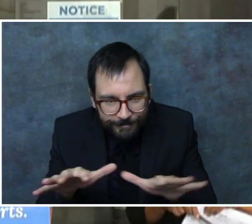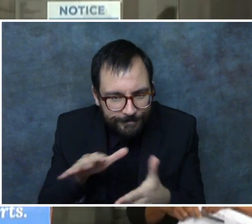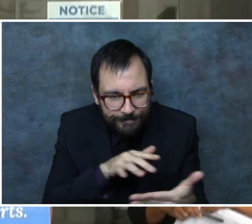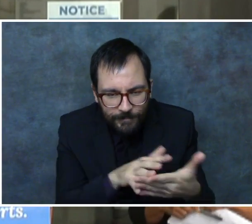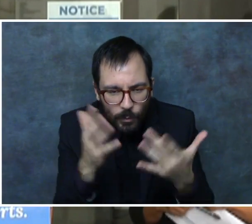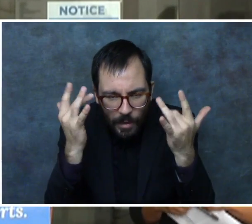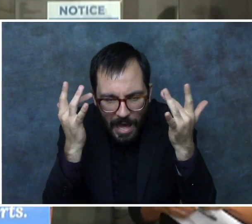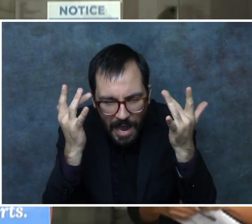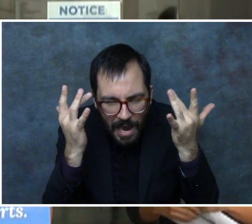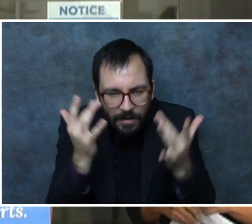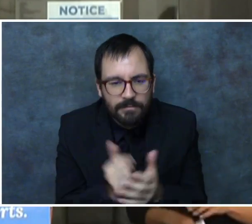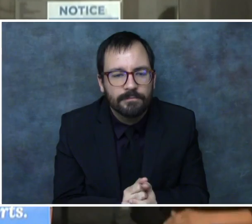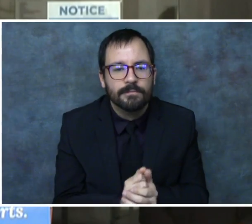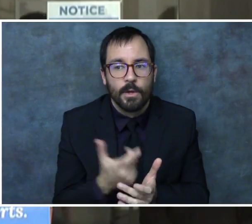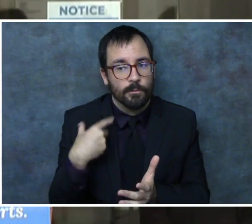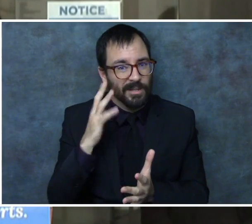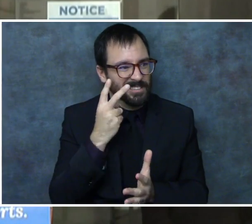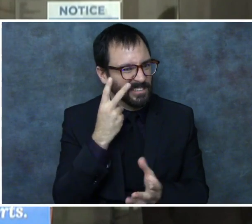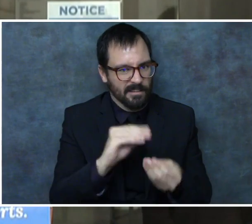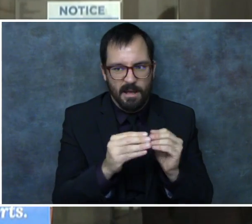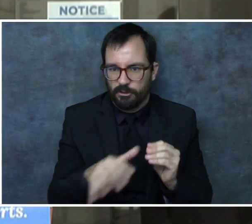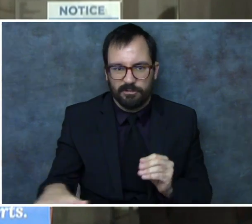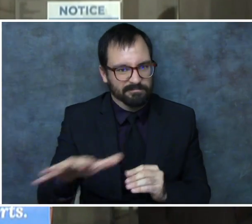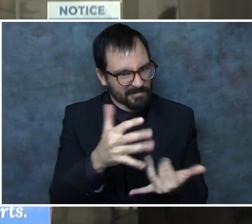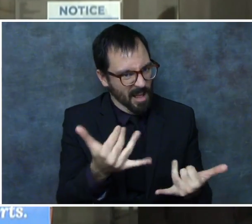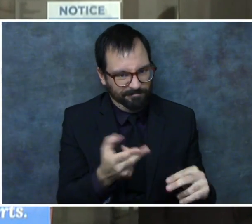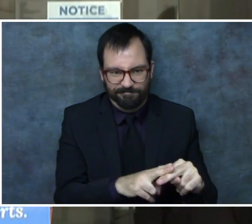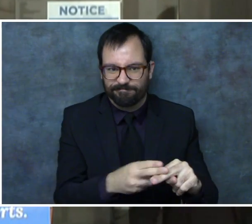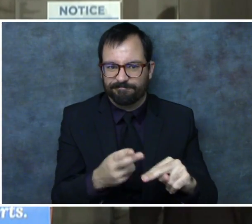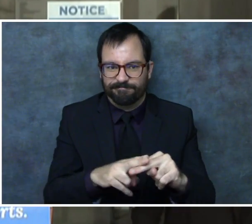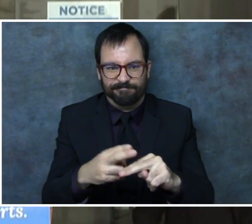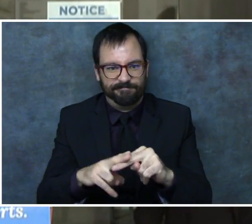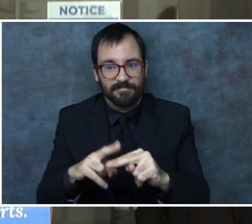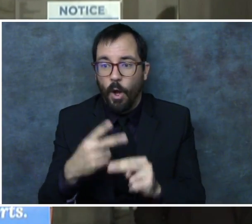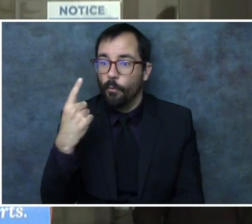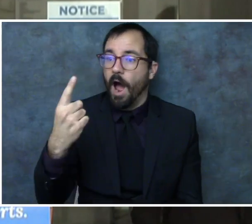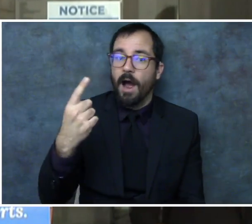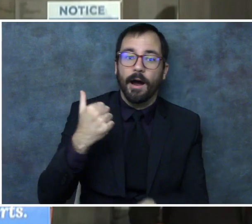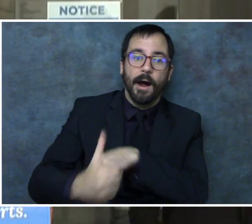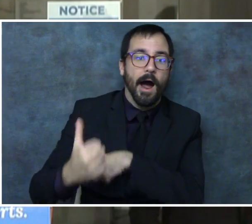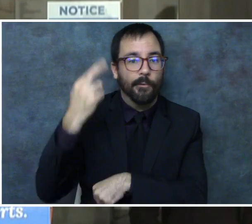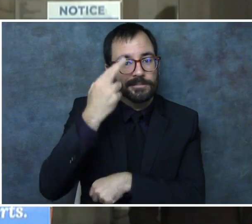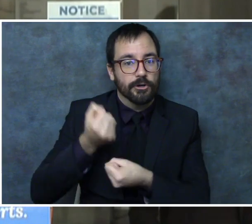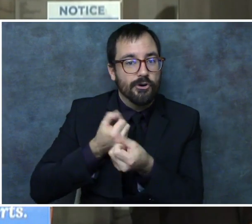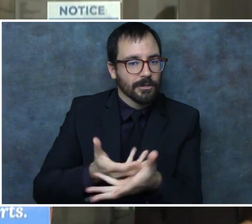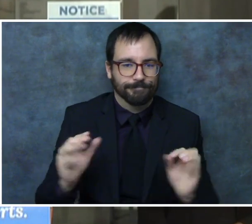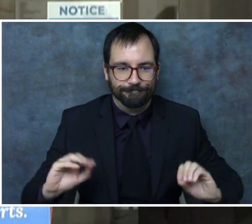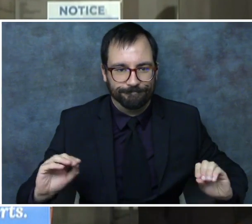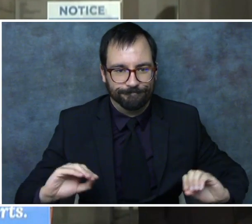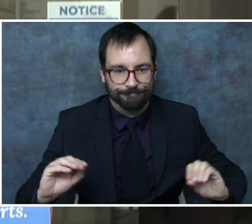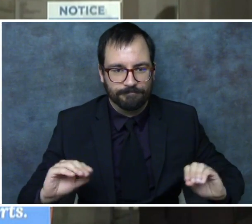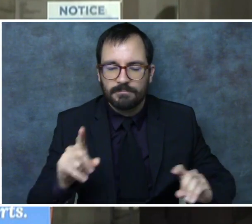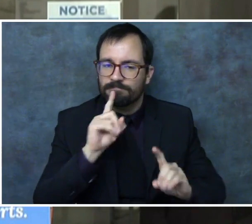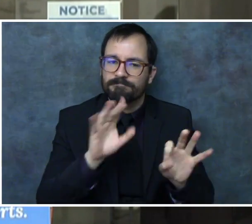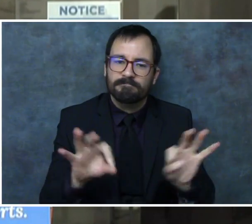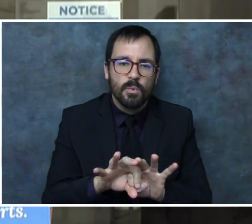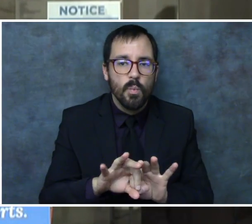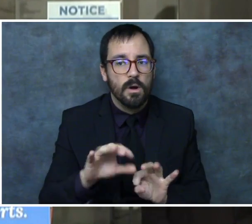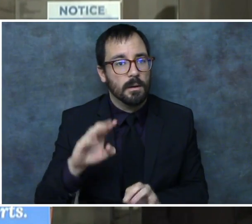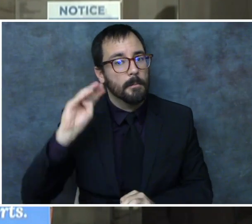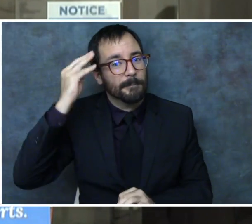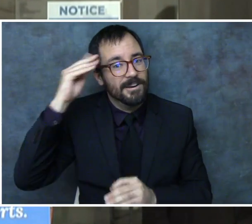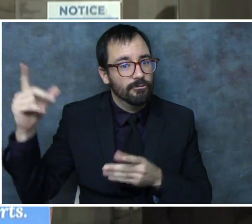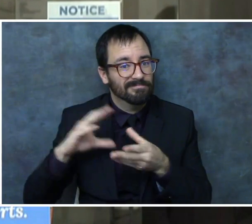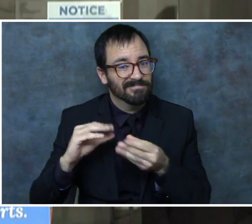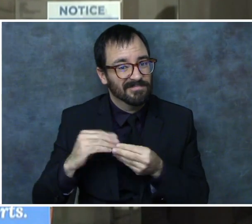one reason, but I think it's really important, the mayor's earlier message, everything that Bostonians can do to socially distant, to wear facial coverings, and to not gather